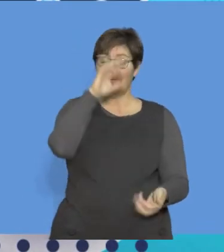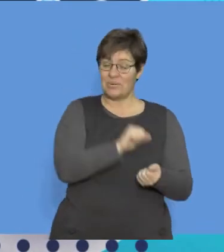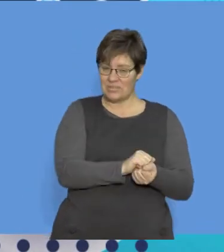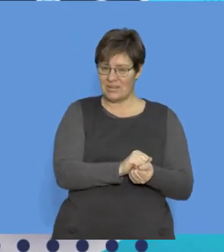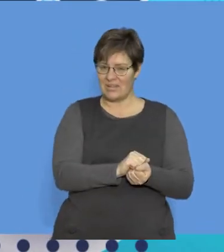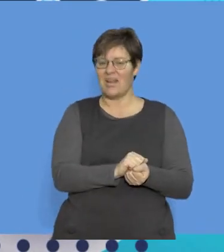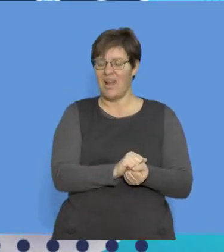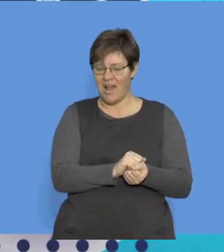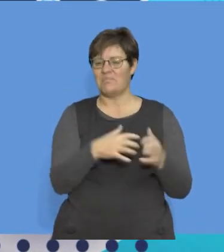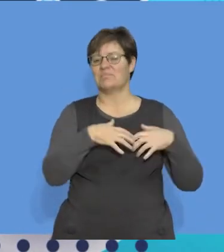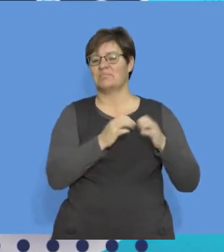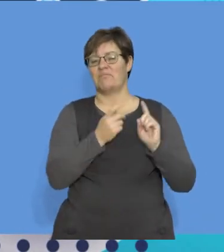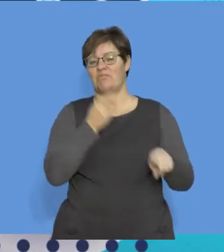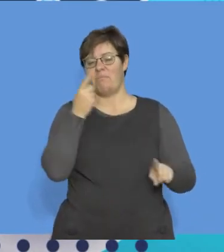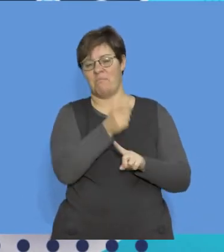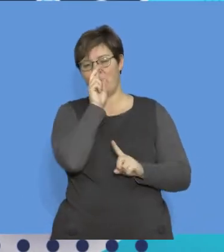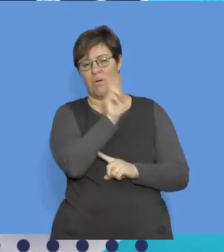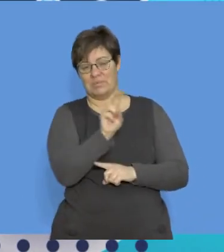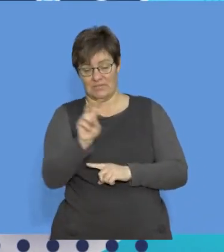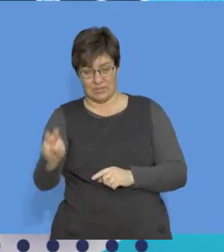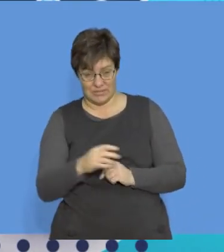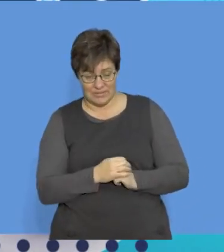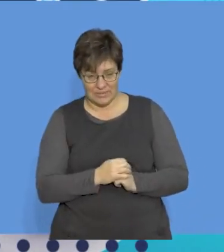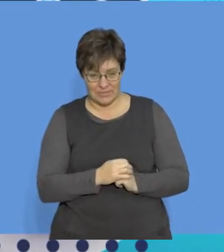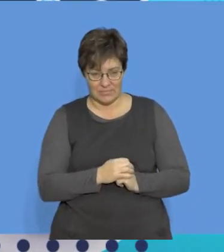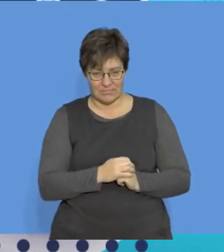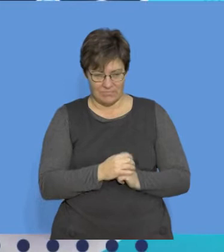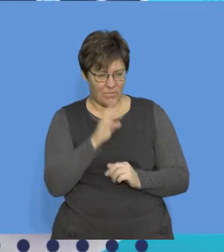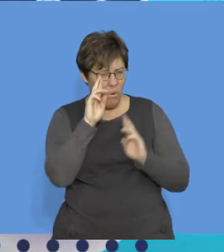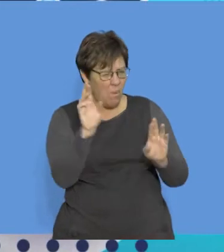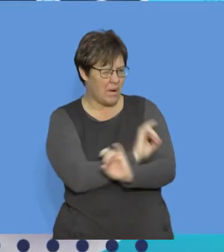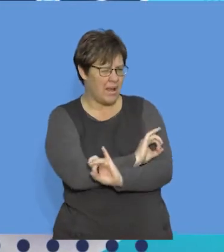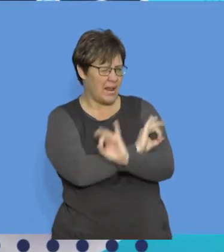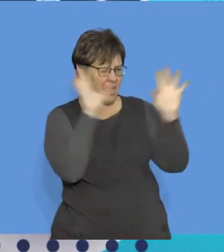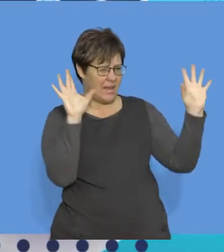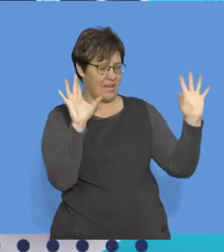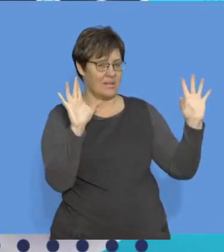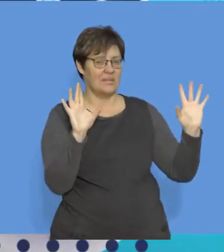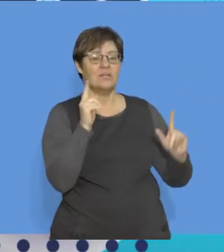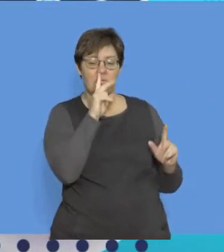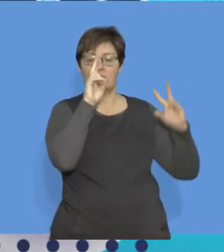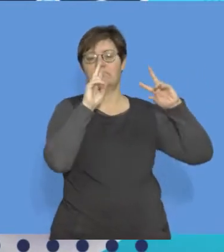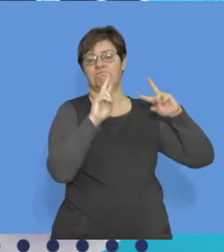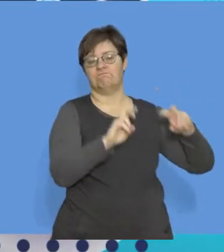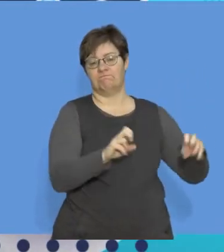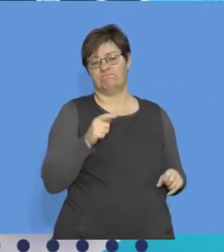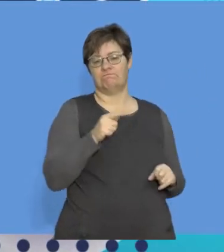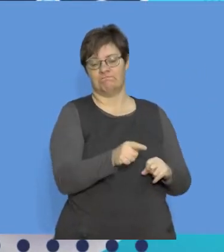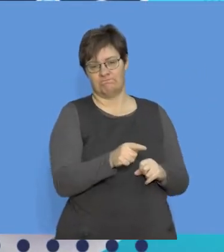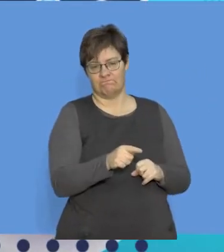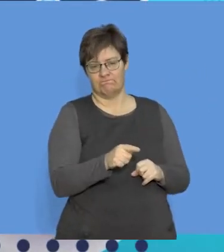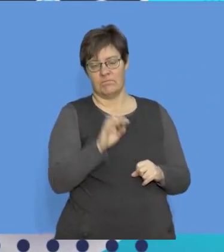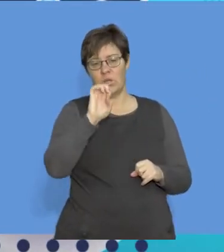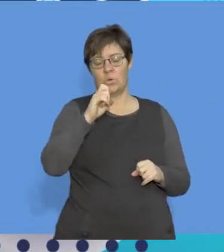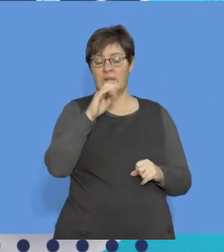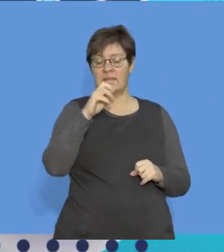going to draw from that. I hope that is a bit clear as well as to how to investigate these Euclidean